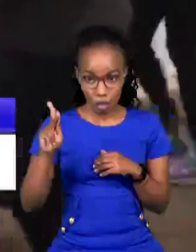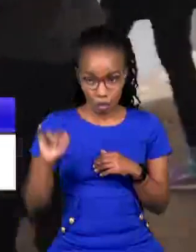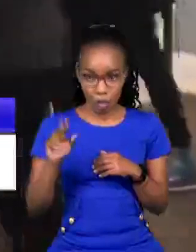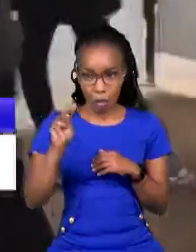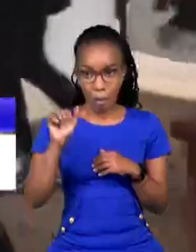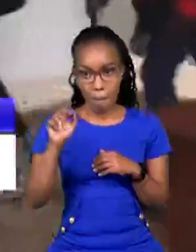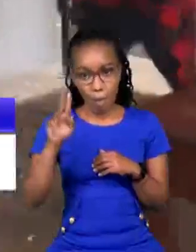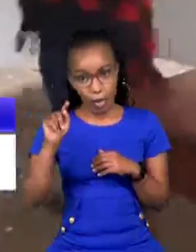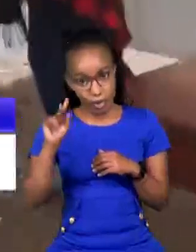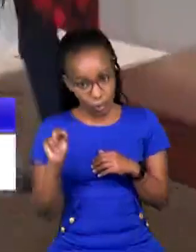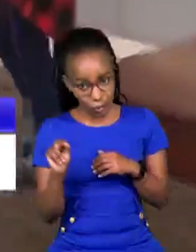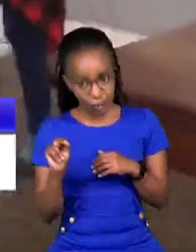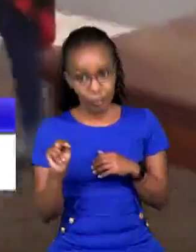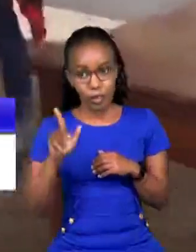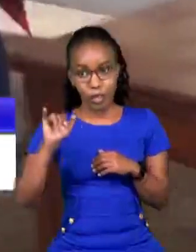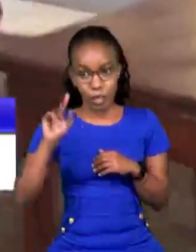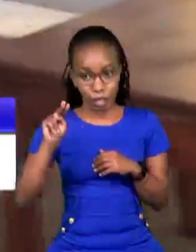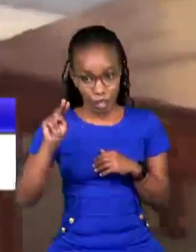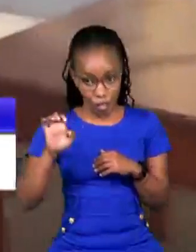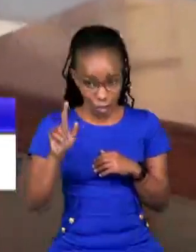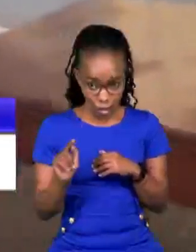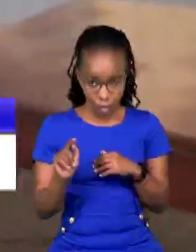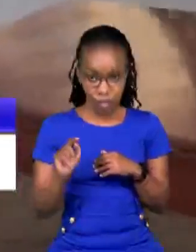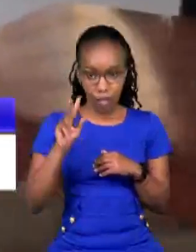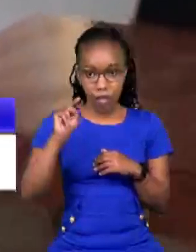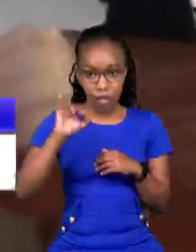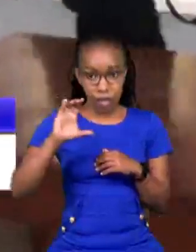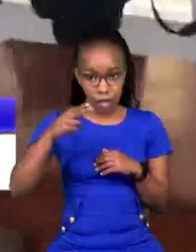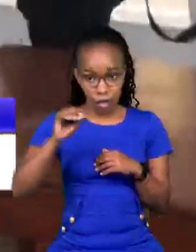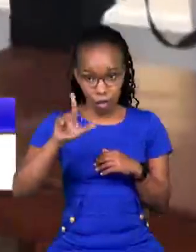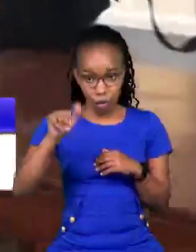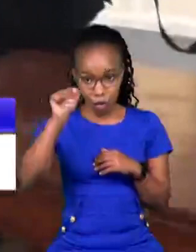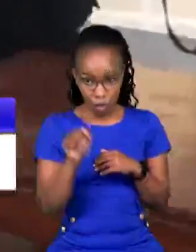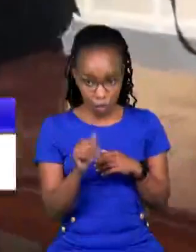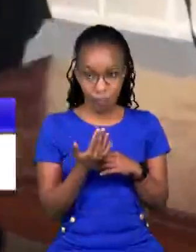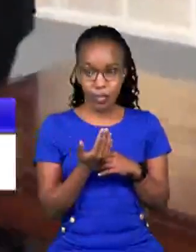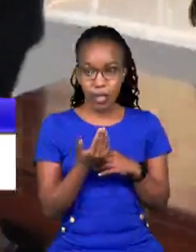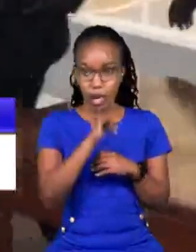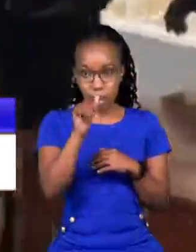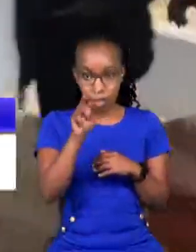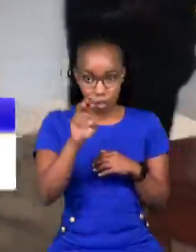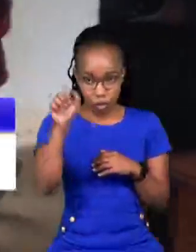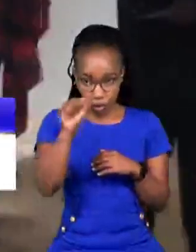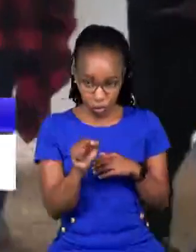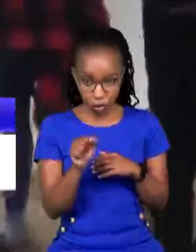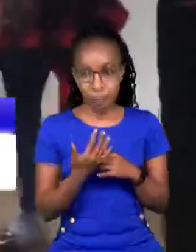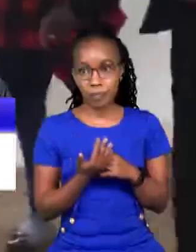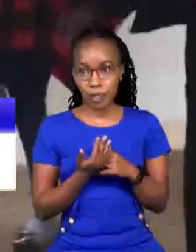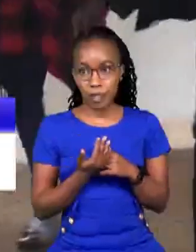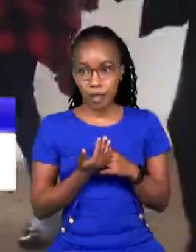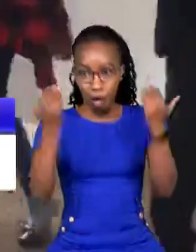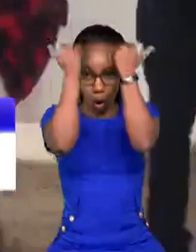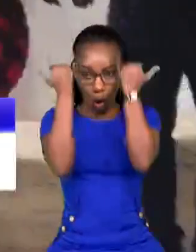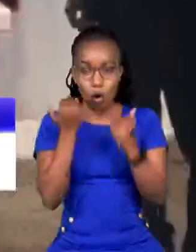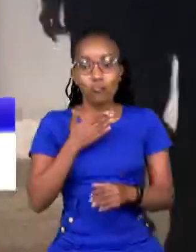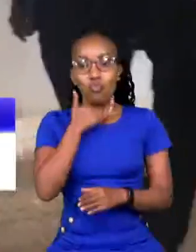Martin Wanyama, Constable Lilian Chirono, Constable Nicholas Sang, and Constable James Moneki. The prosecution requested for